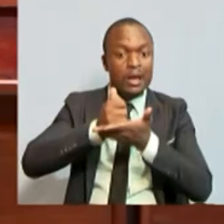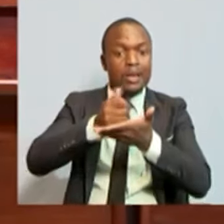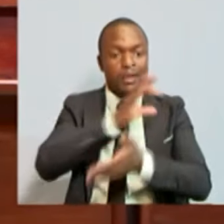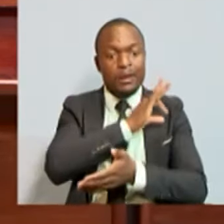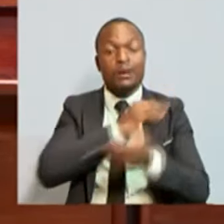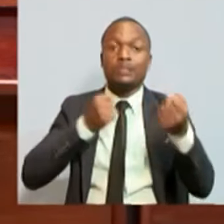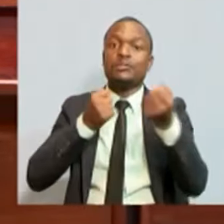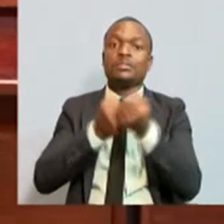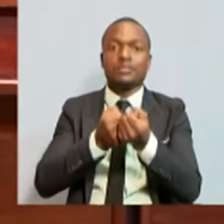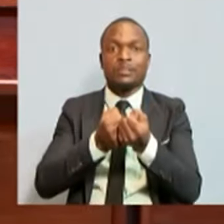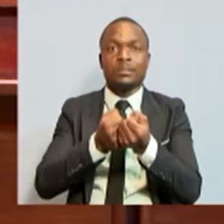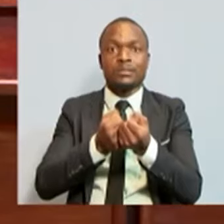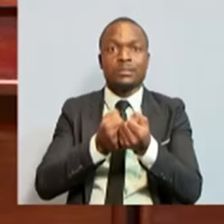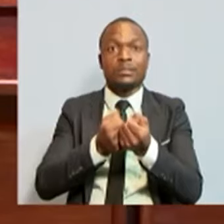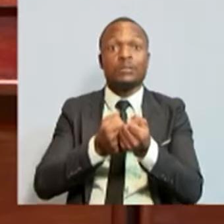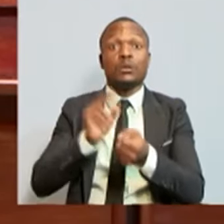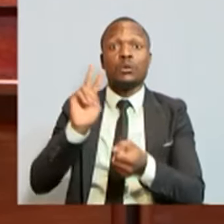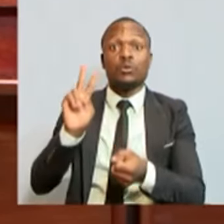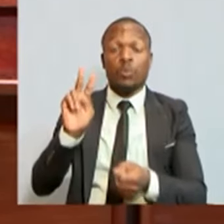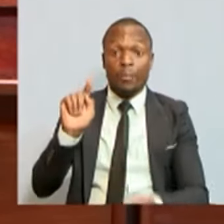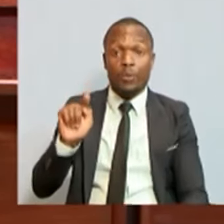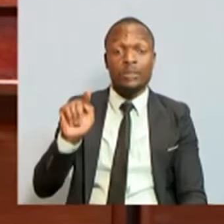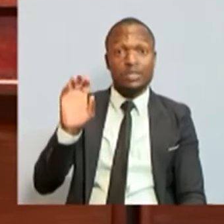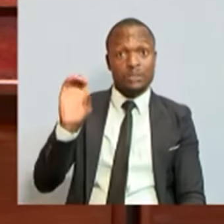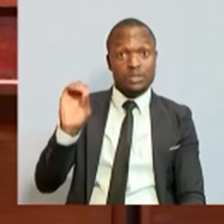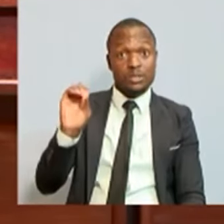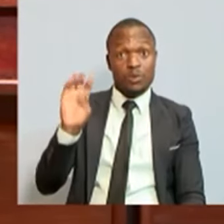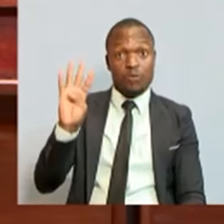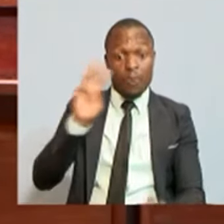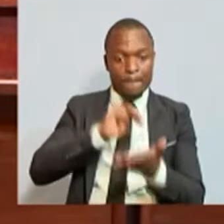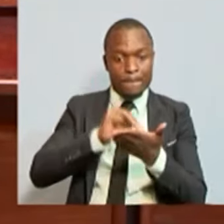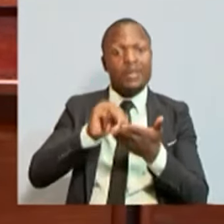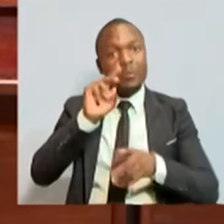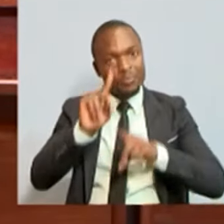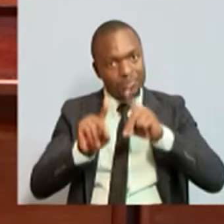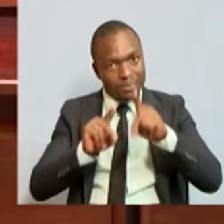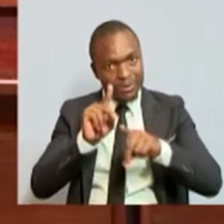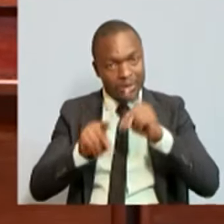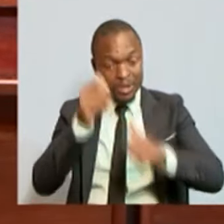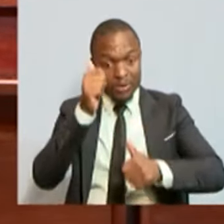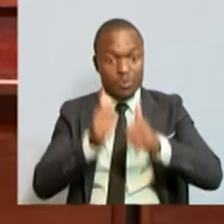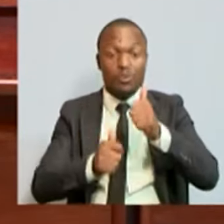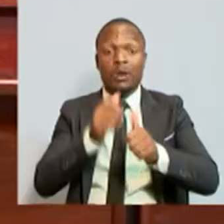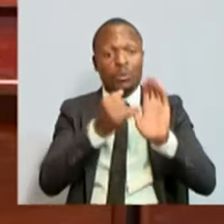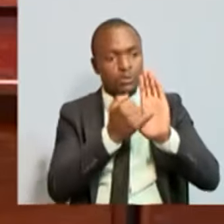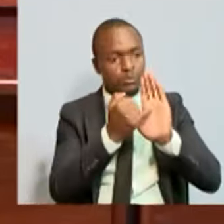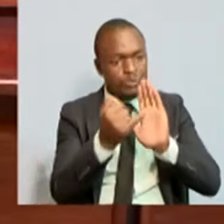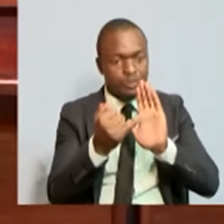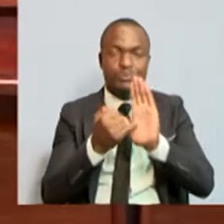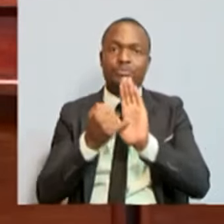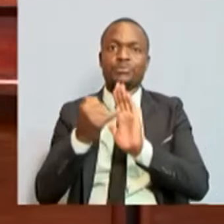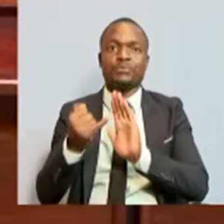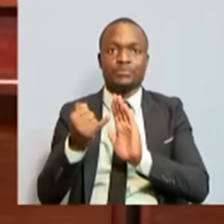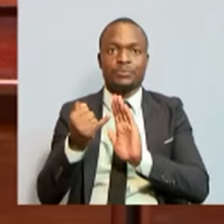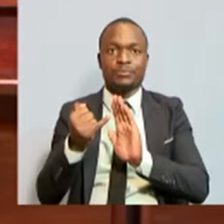an estimated 2.04 million people that were identified in